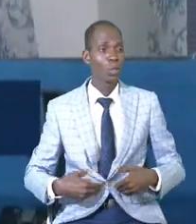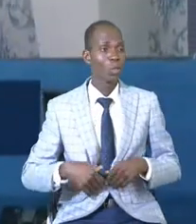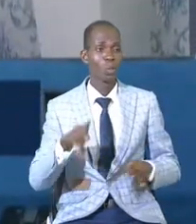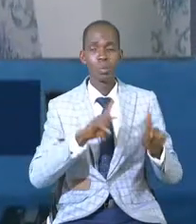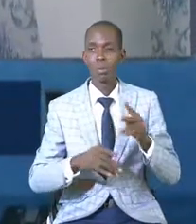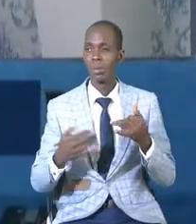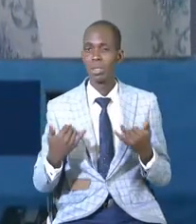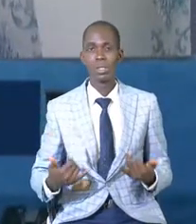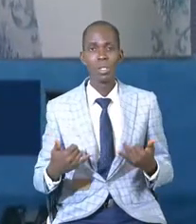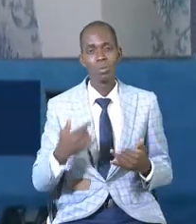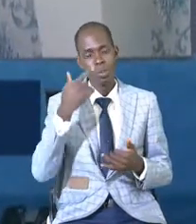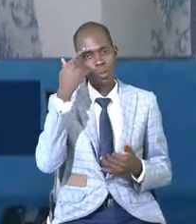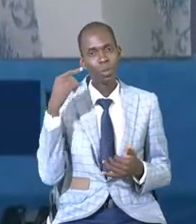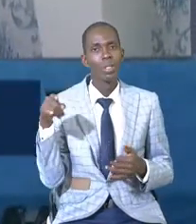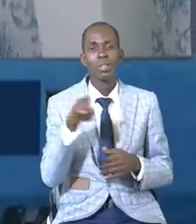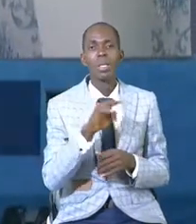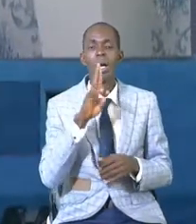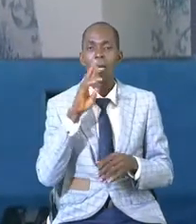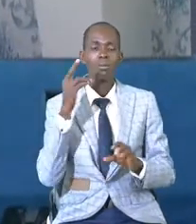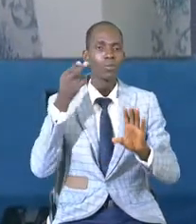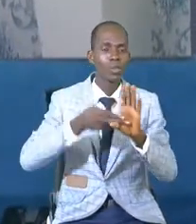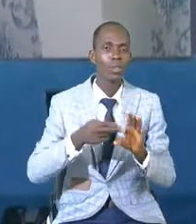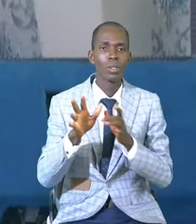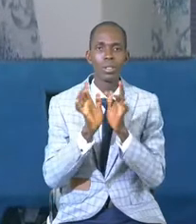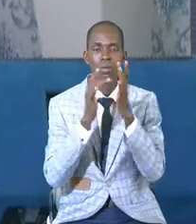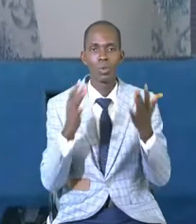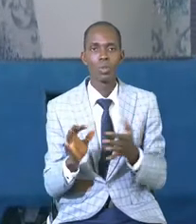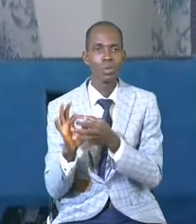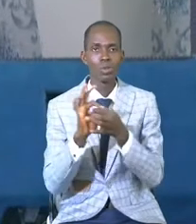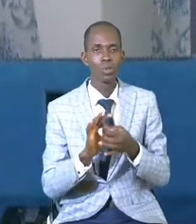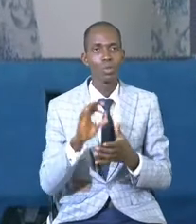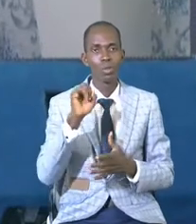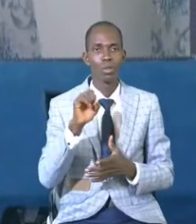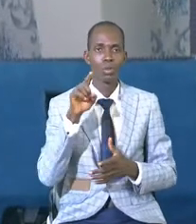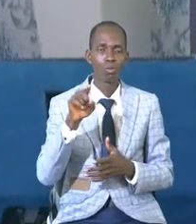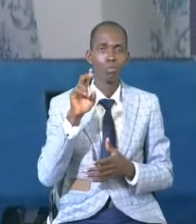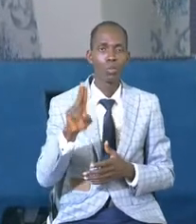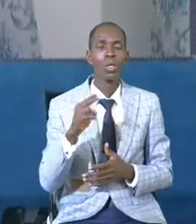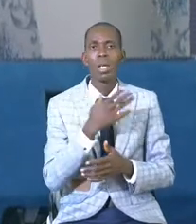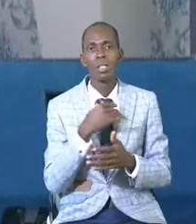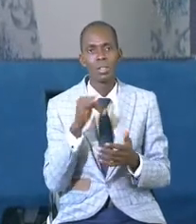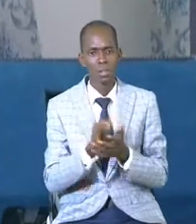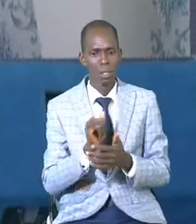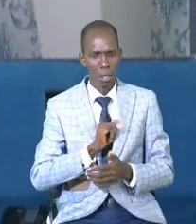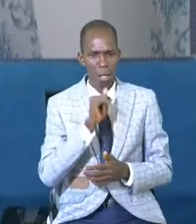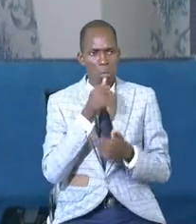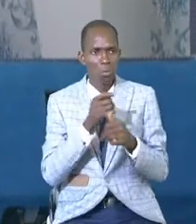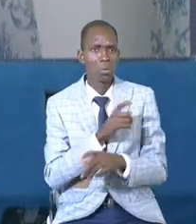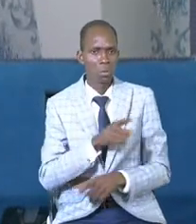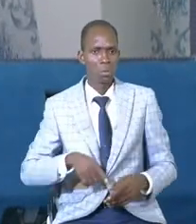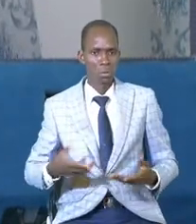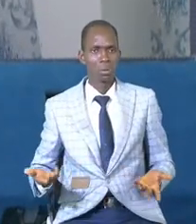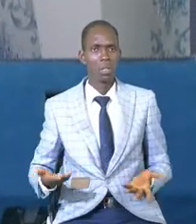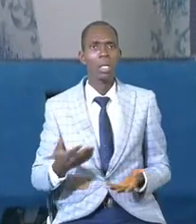they belong to a scripture union, they talk about salvation. But he says, I am following the Lord. And he never